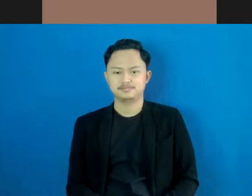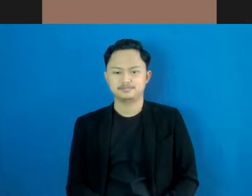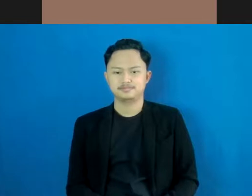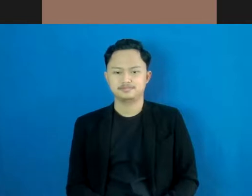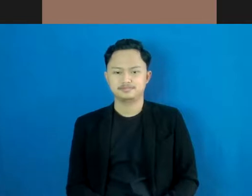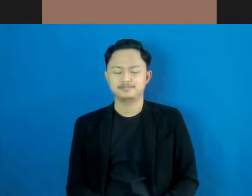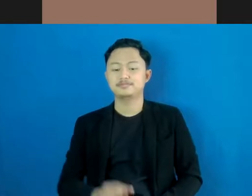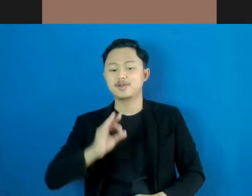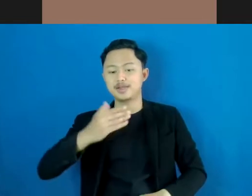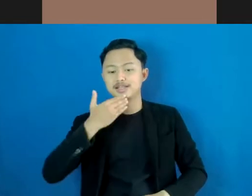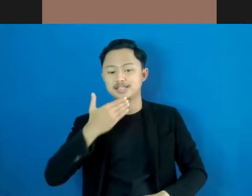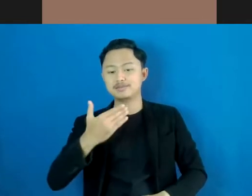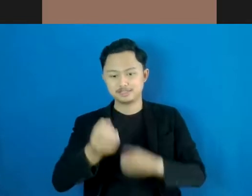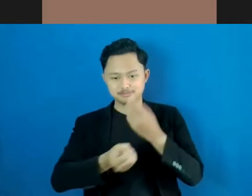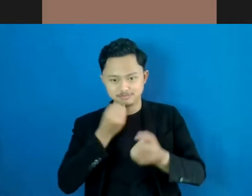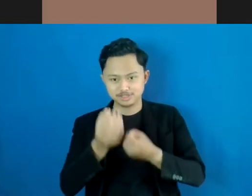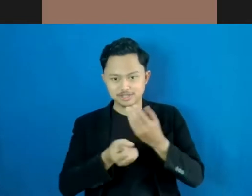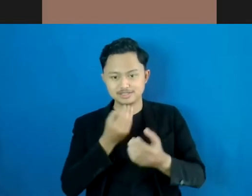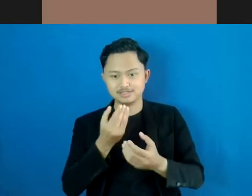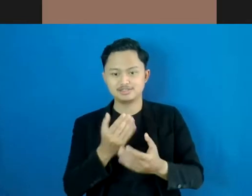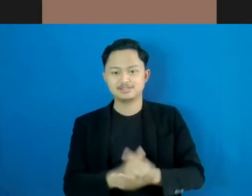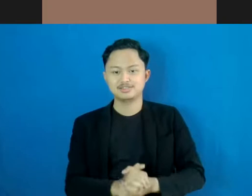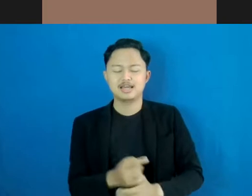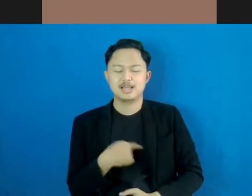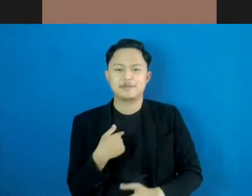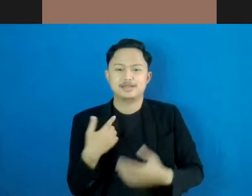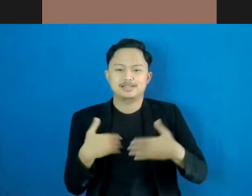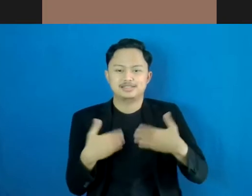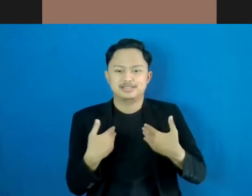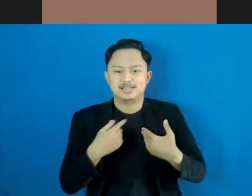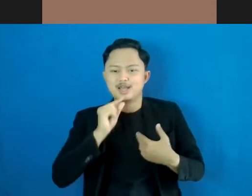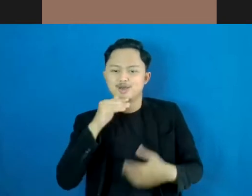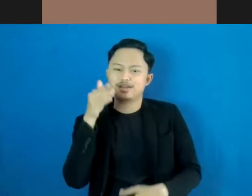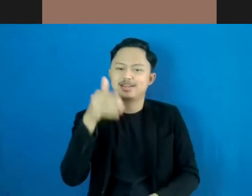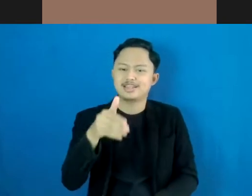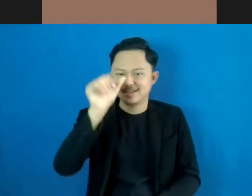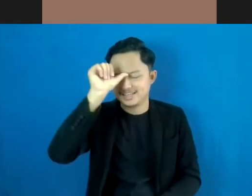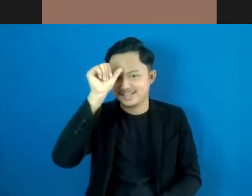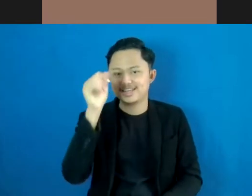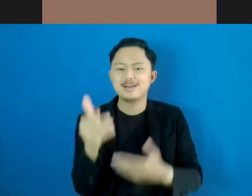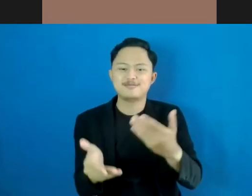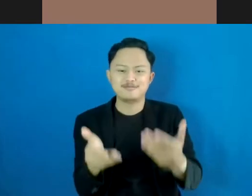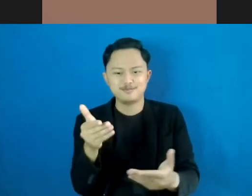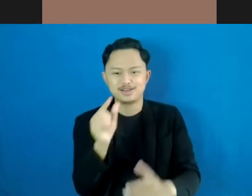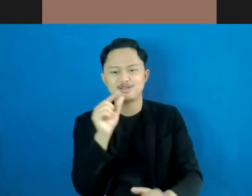Okay, thank you for your explanation and would love to come to India if possible. Please.